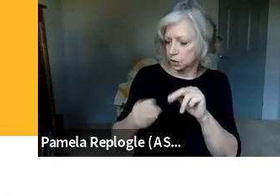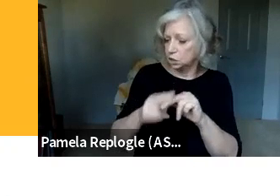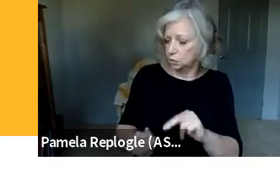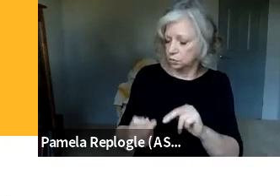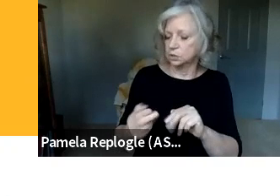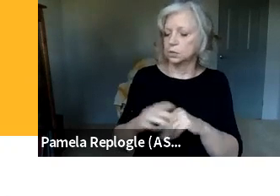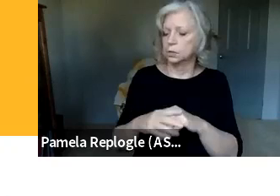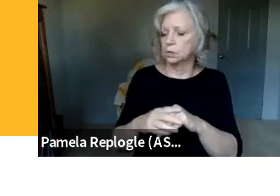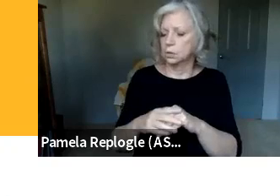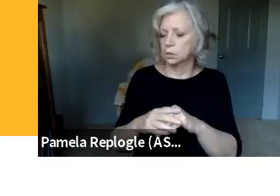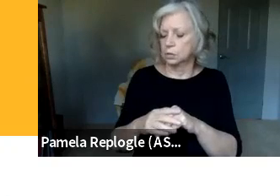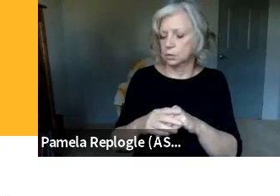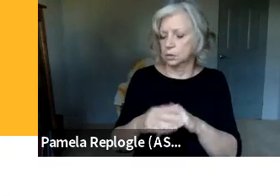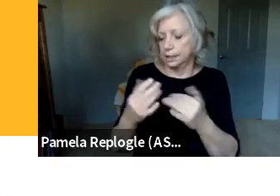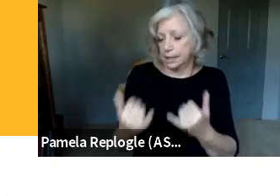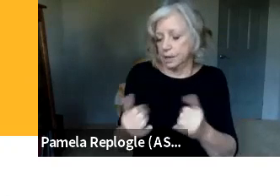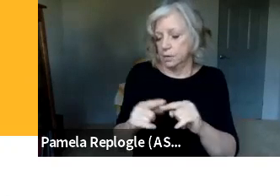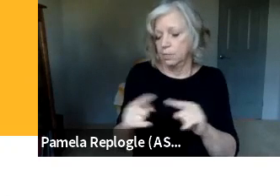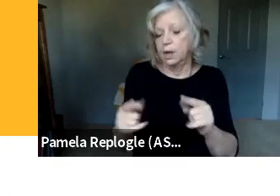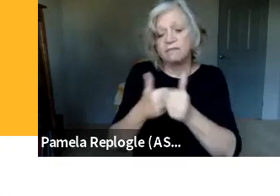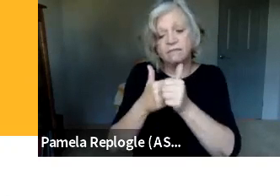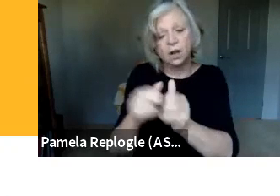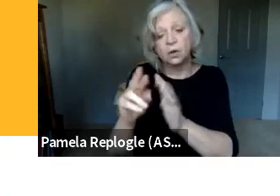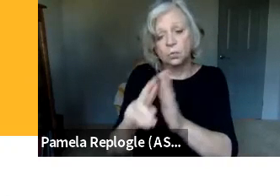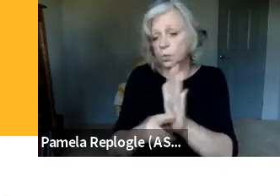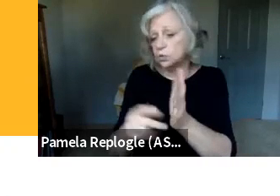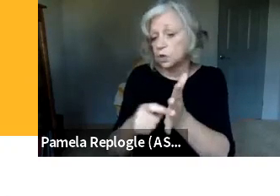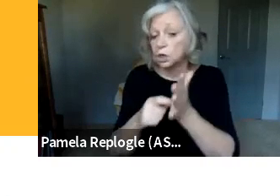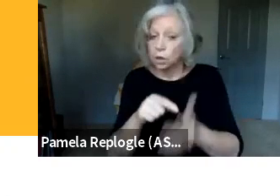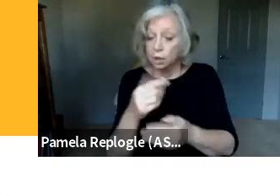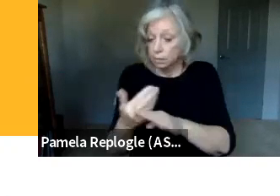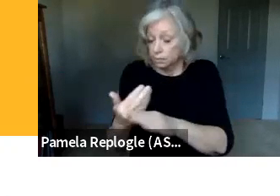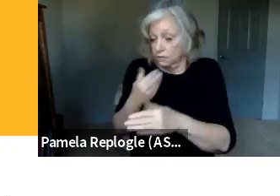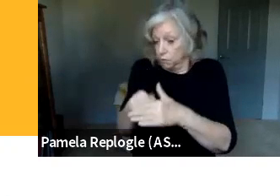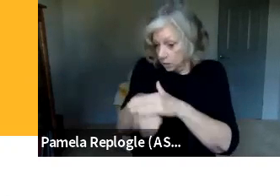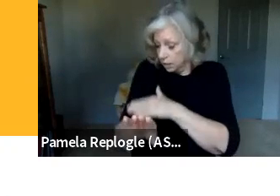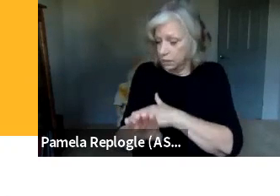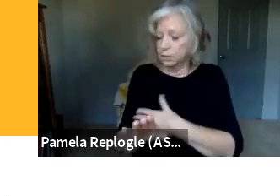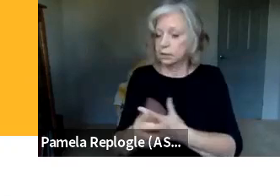facilities. So make sure you follow the rules. You can ask what they are in advance.